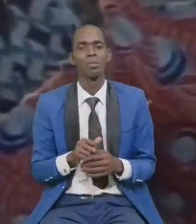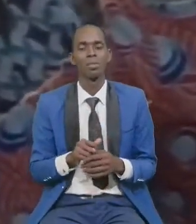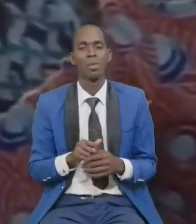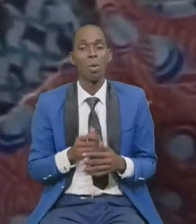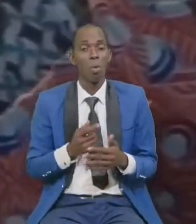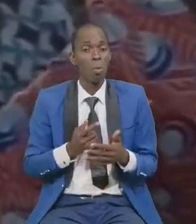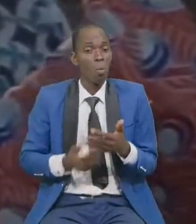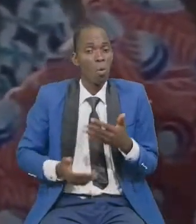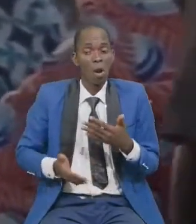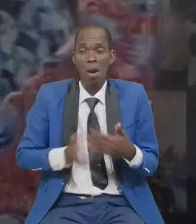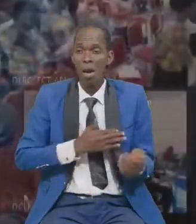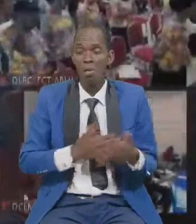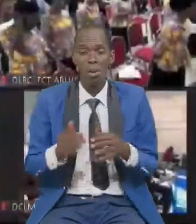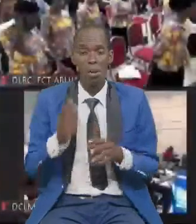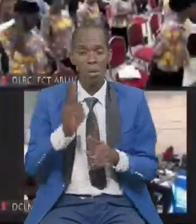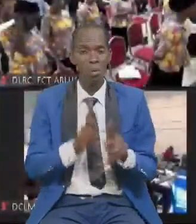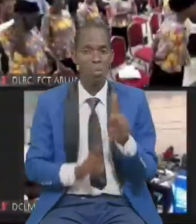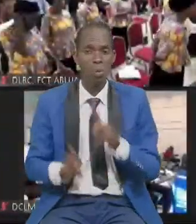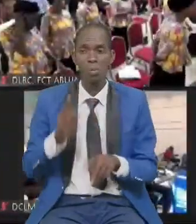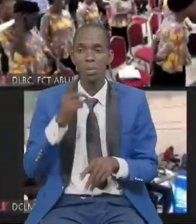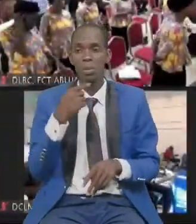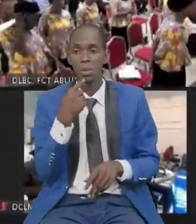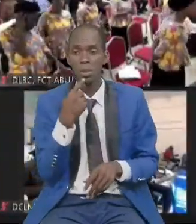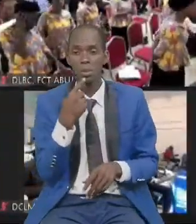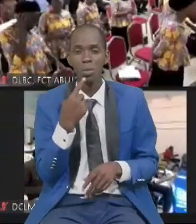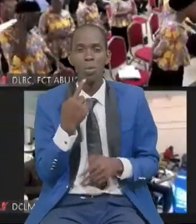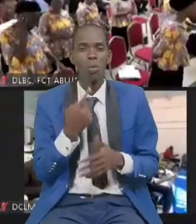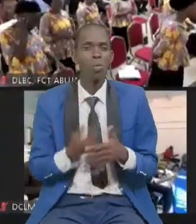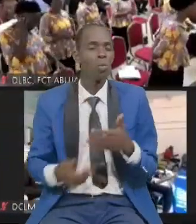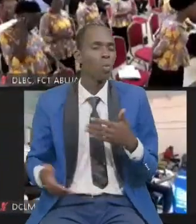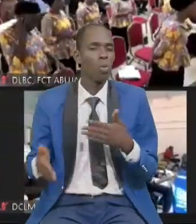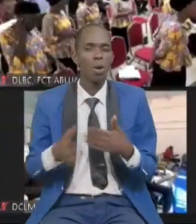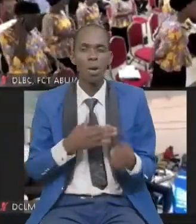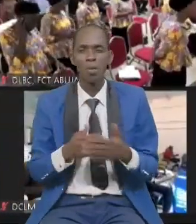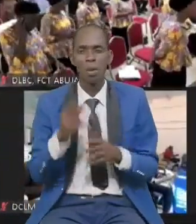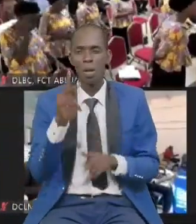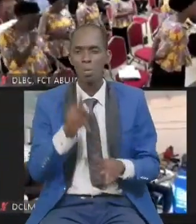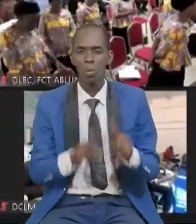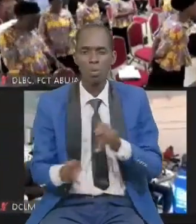Whatever people say, whatever people do,